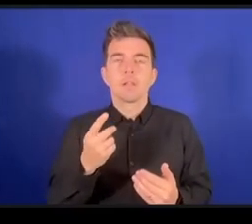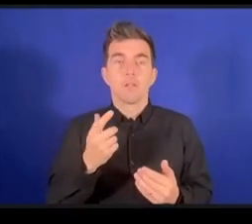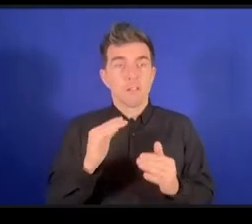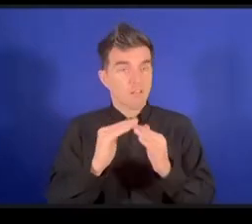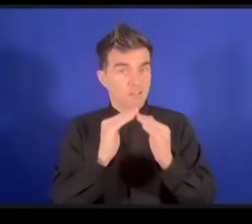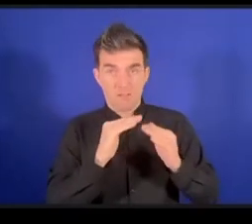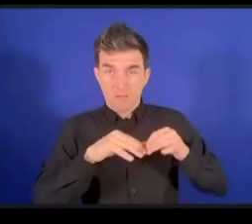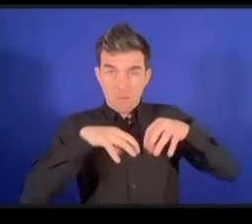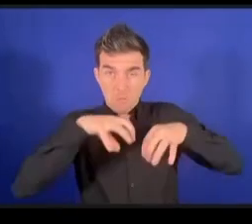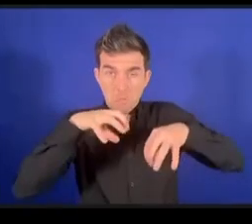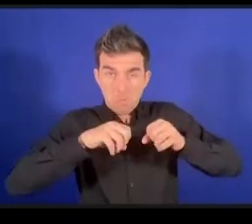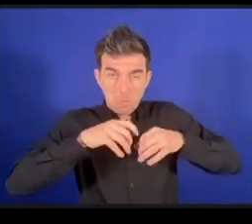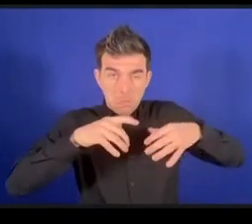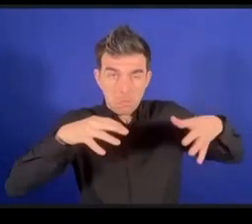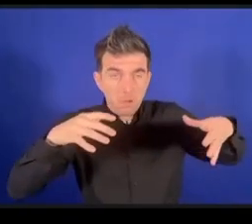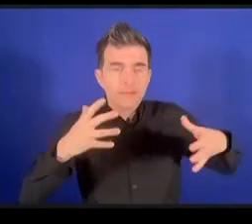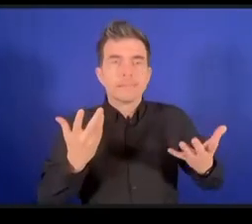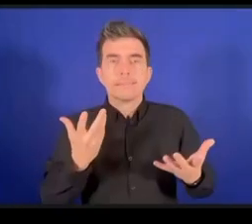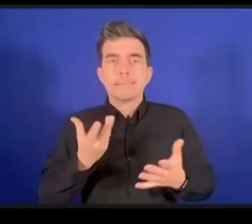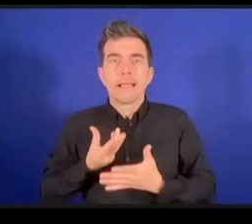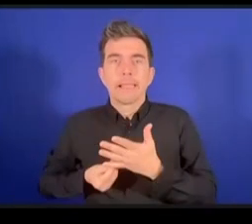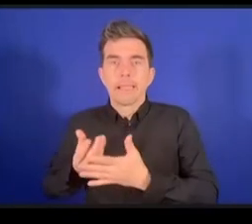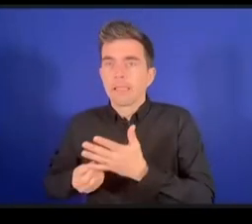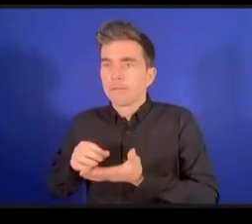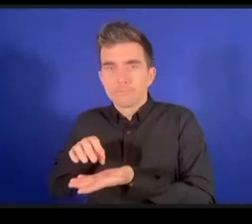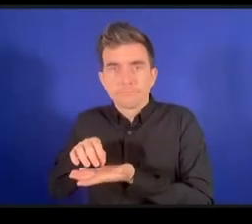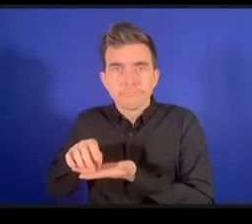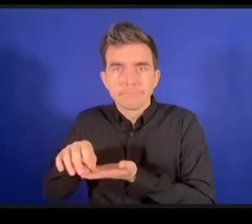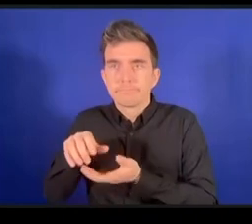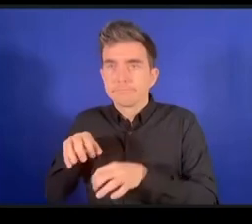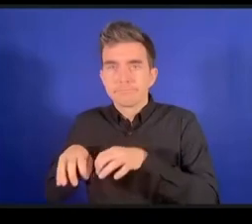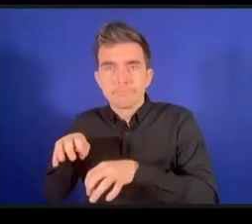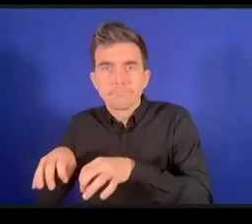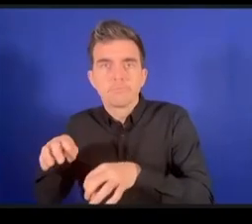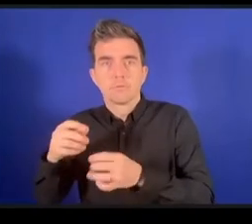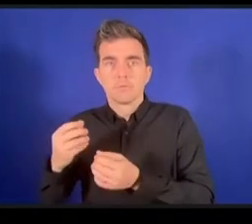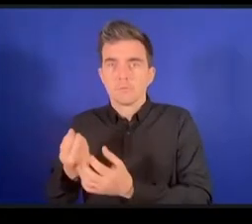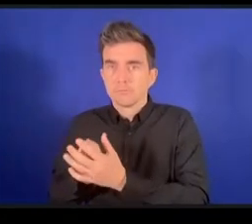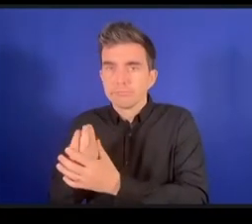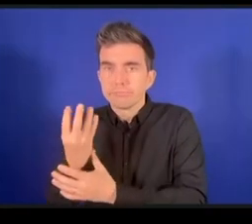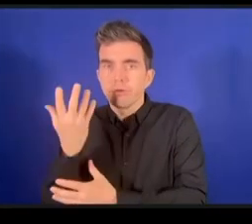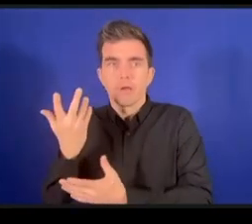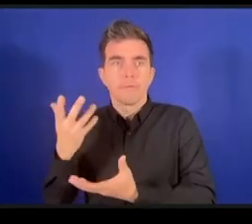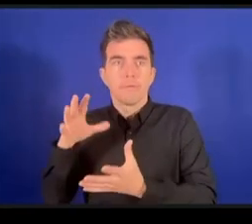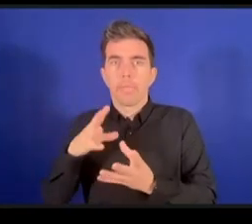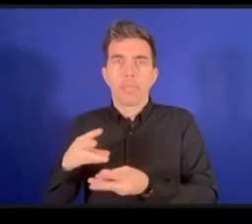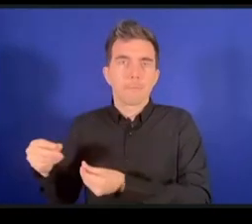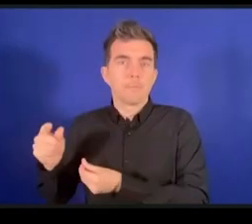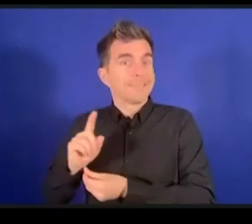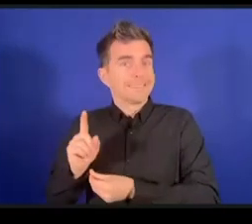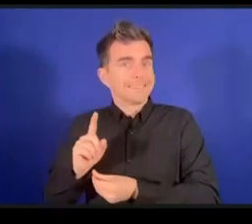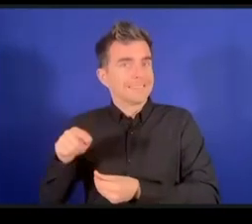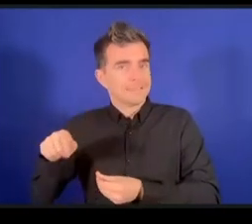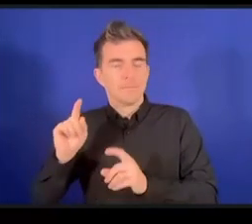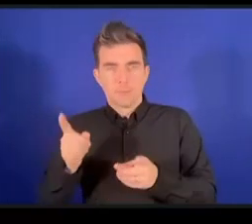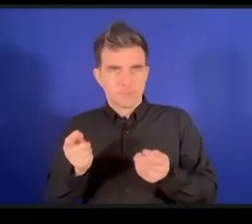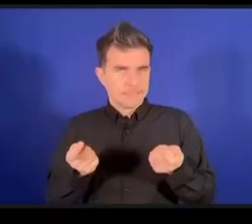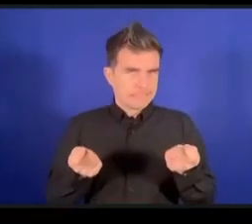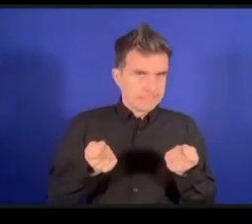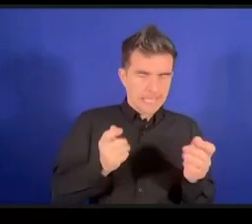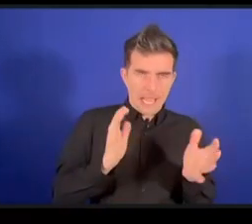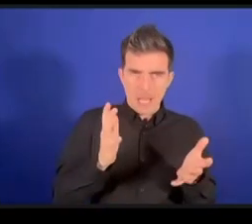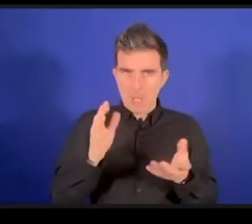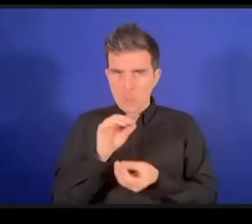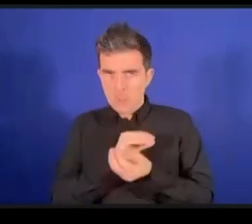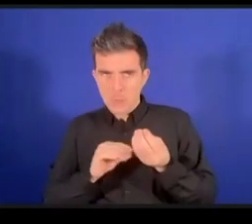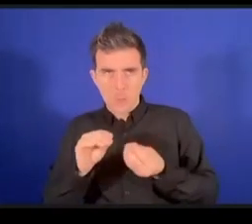fact that digital footprint has a carbon footprint. We have to address this, and this also is a report for that. We are